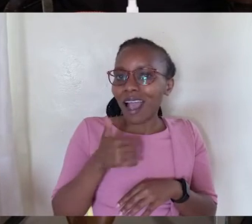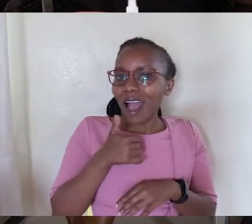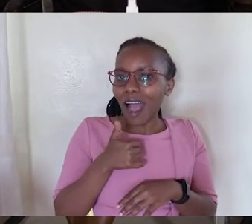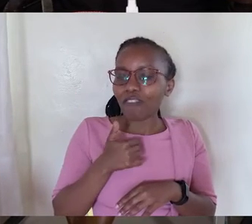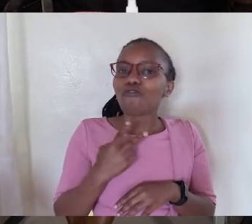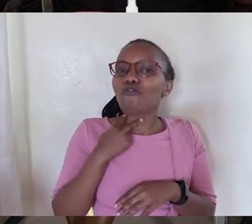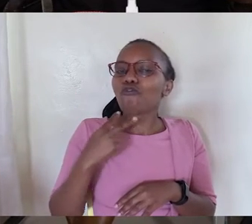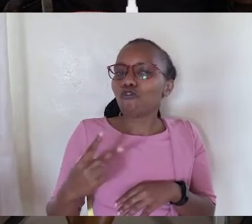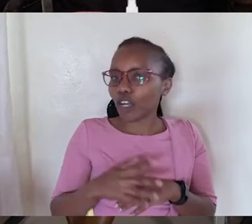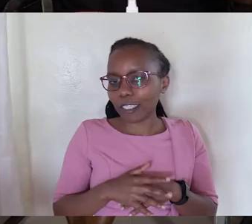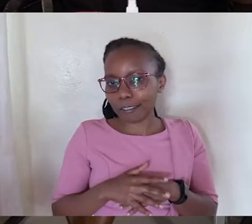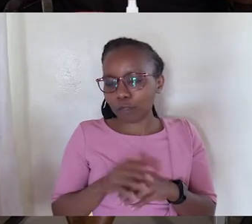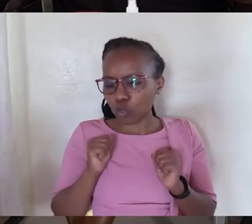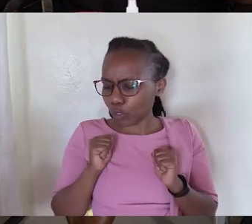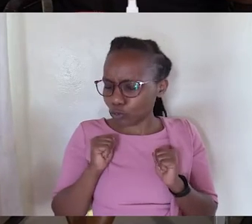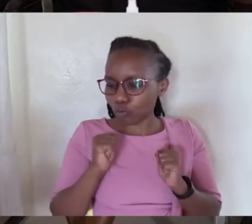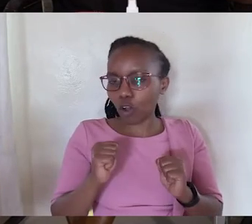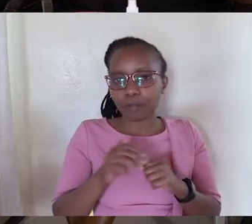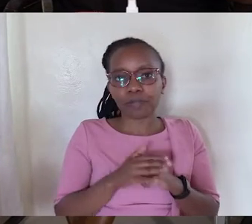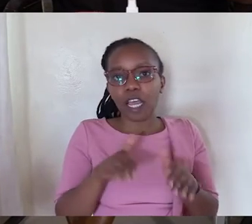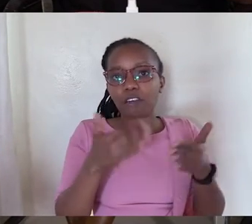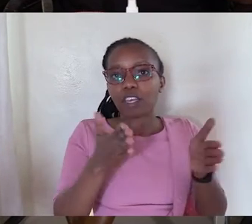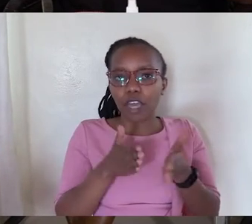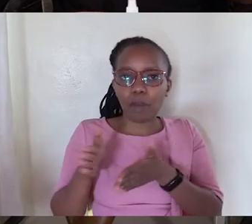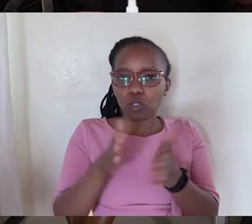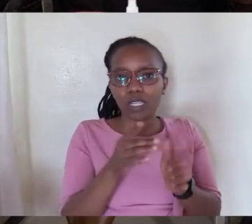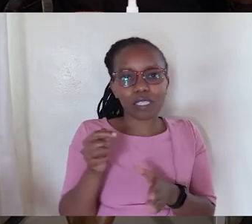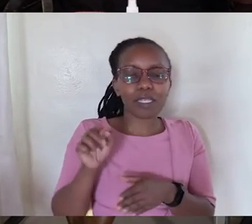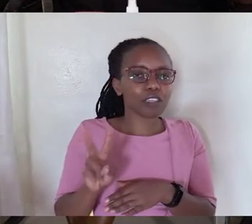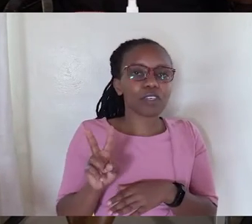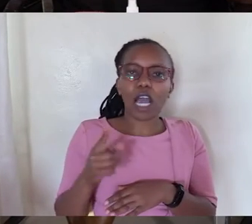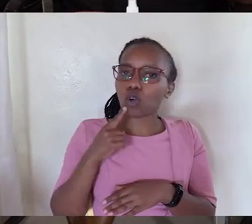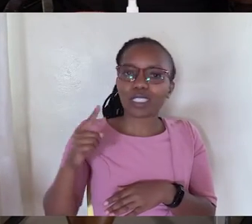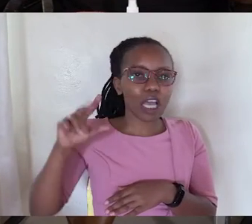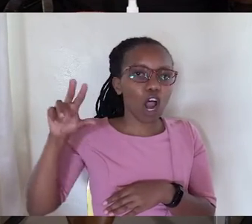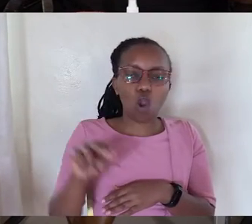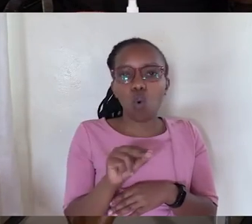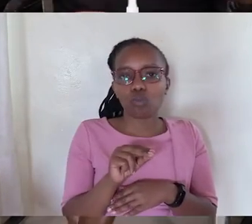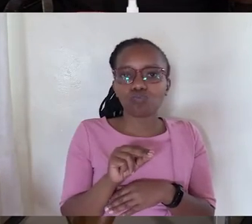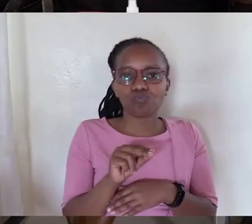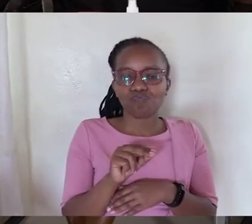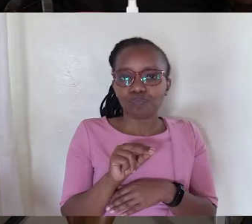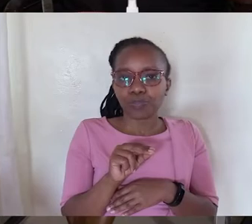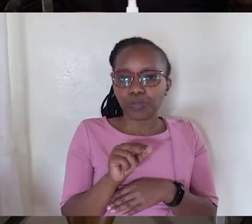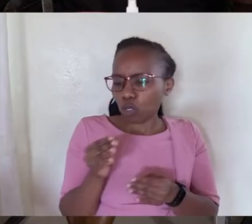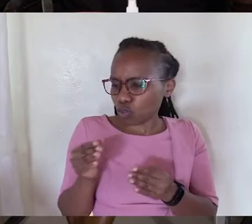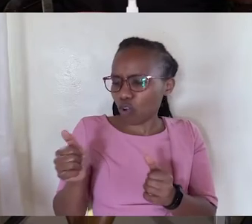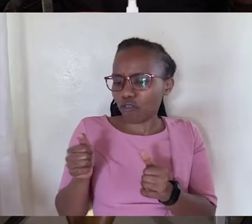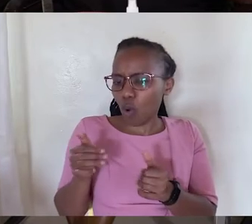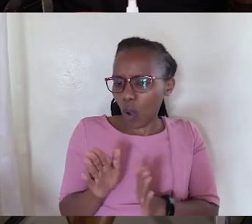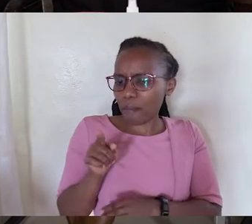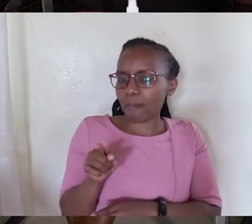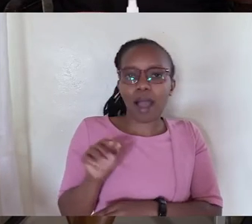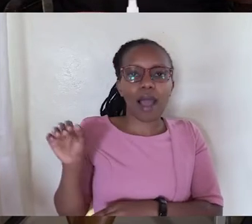and just stand up, and we'll give you platform, even in the TV. And you say, no, This is not the way to go. We will not